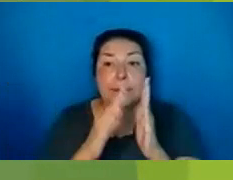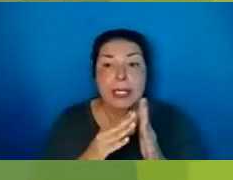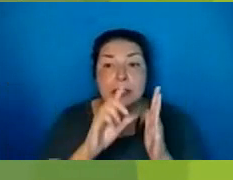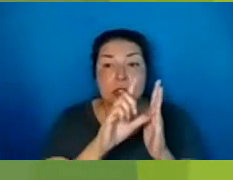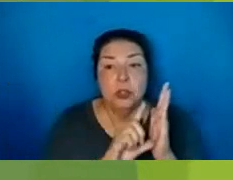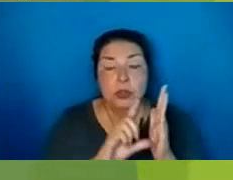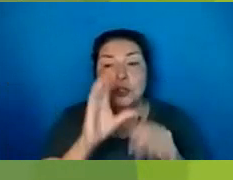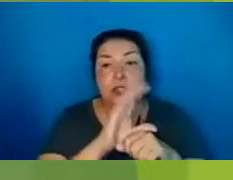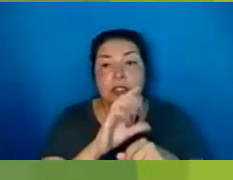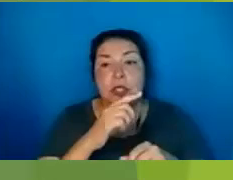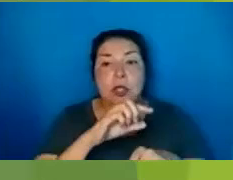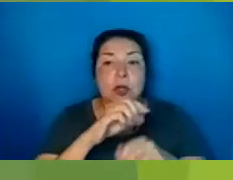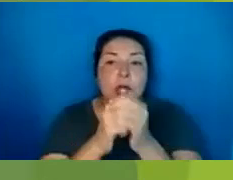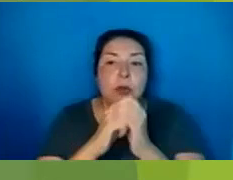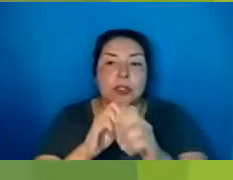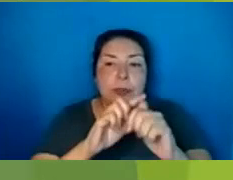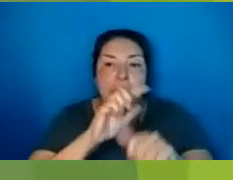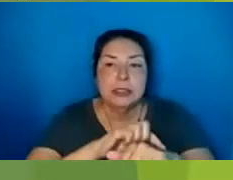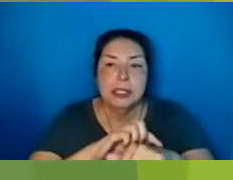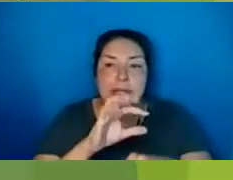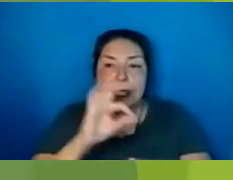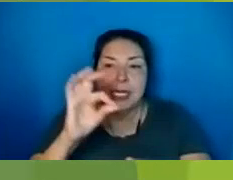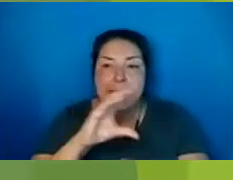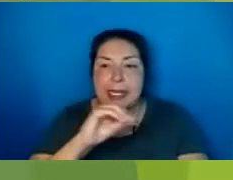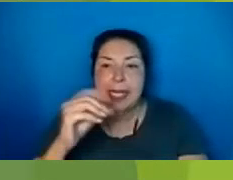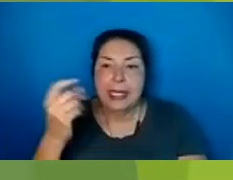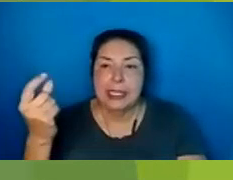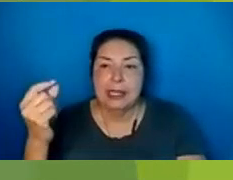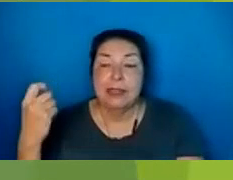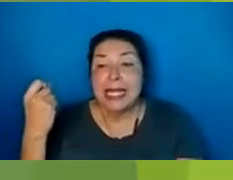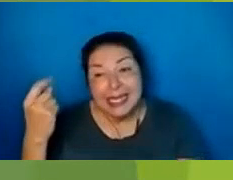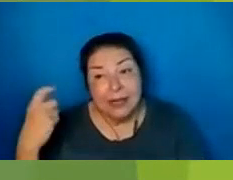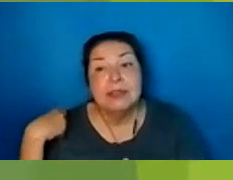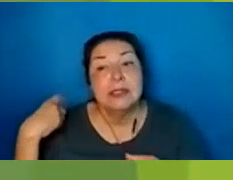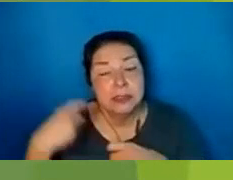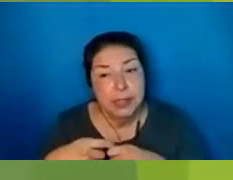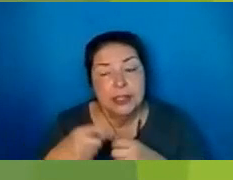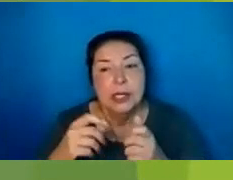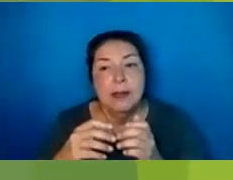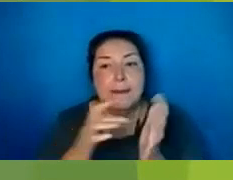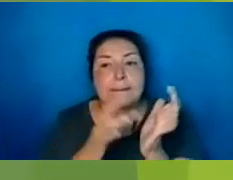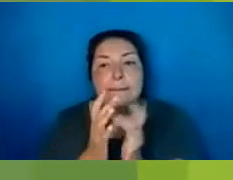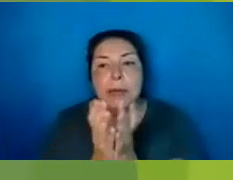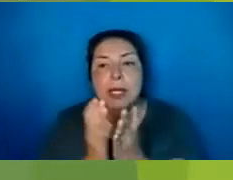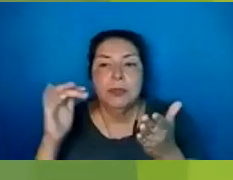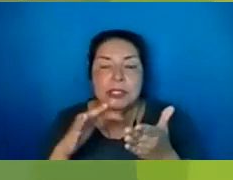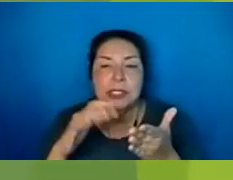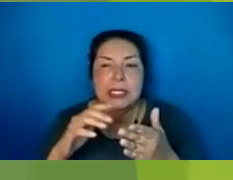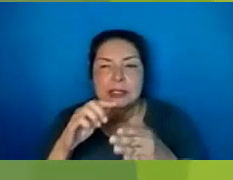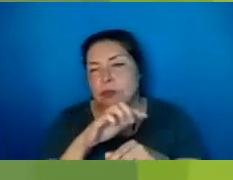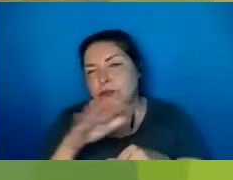on Sunday morning. Our 11 a.m. service is in Spanish. Our Bible study hour is roughly 10:15